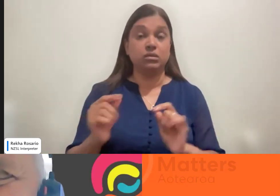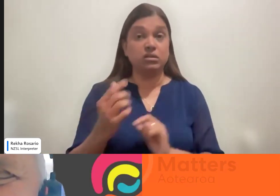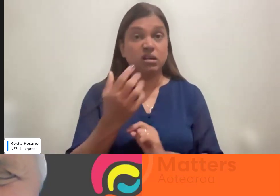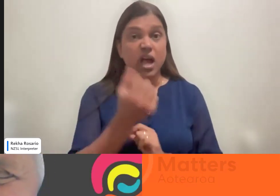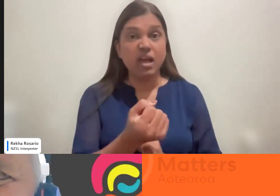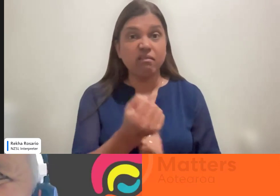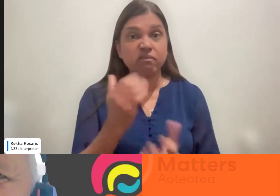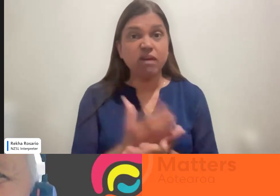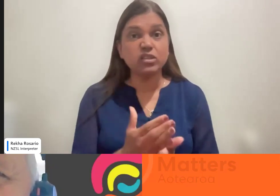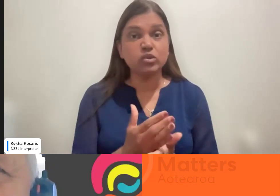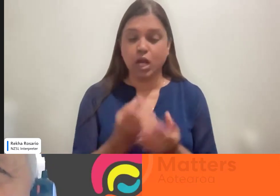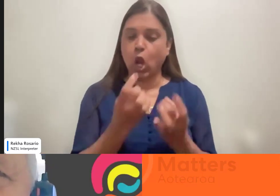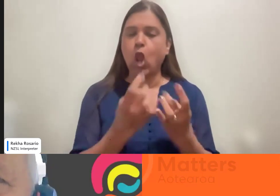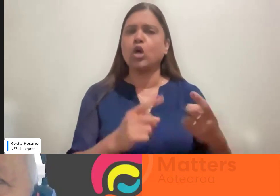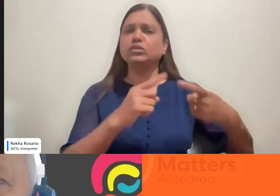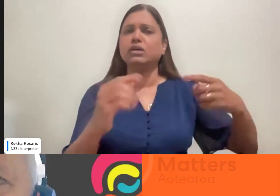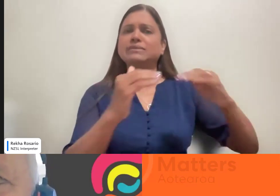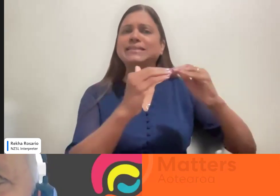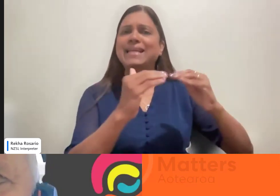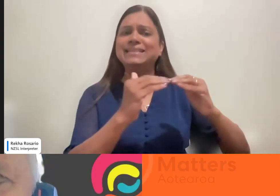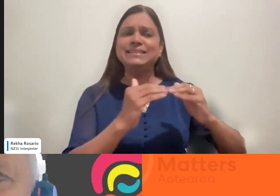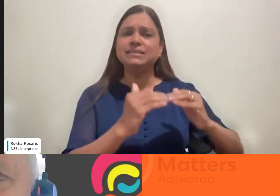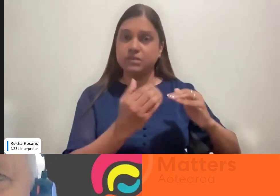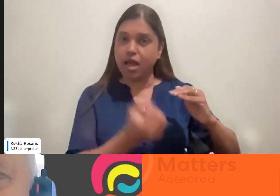of standards which